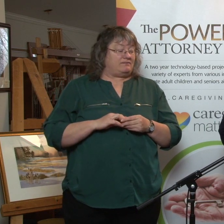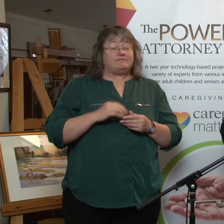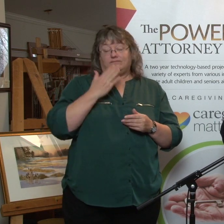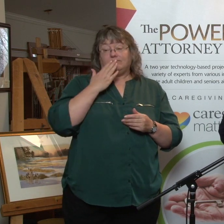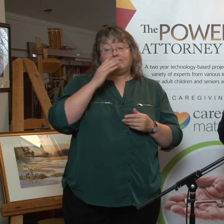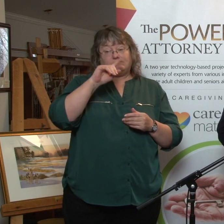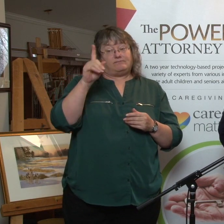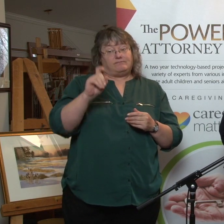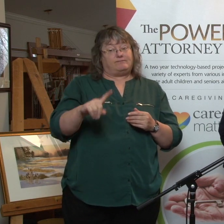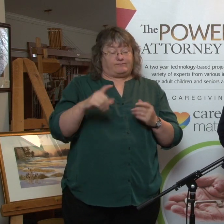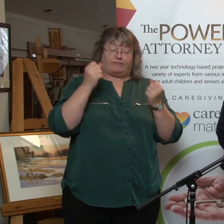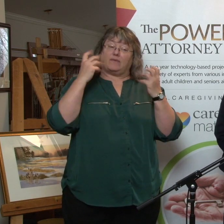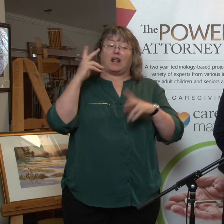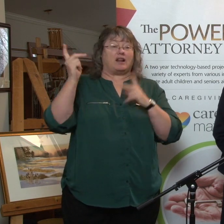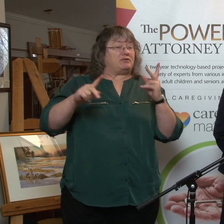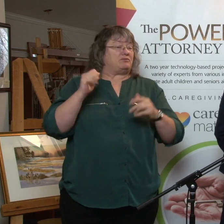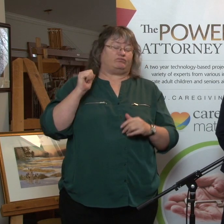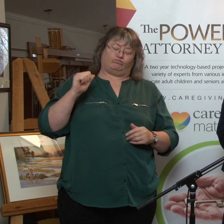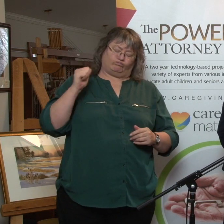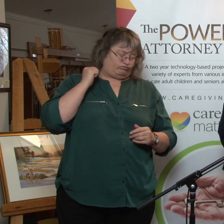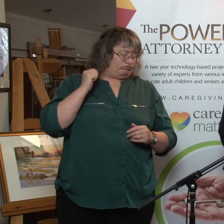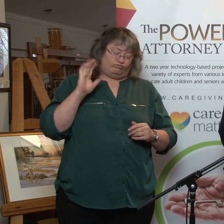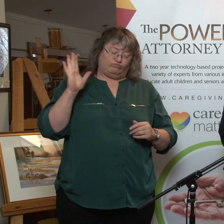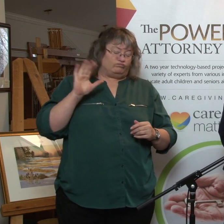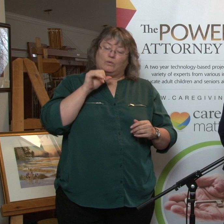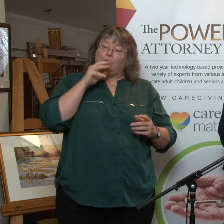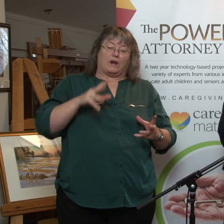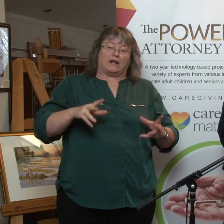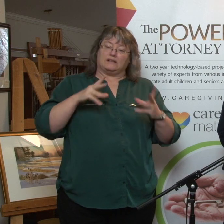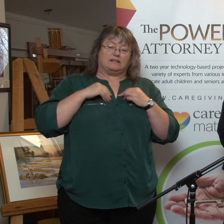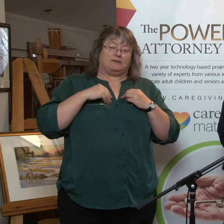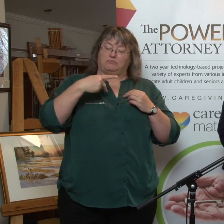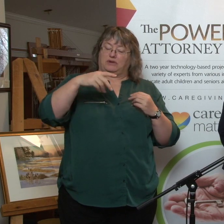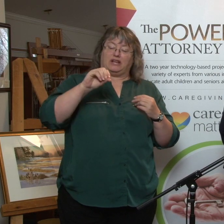because there are many people who refuse to be a power of attorney.